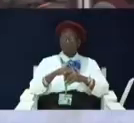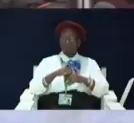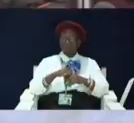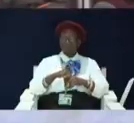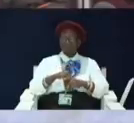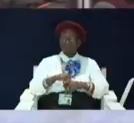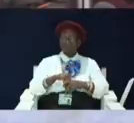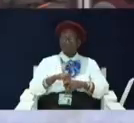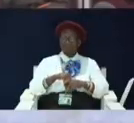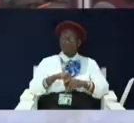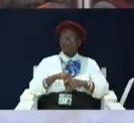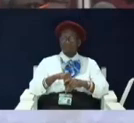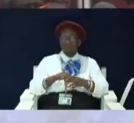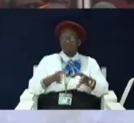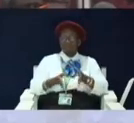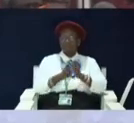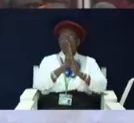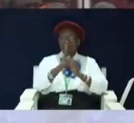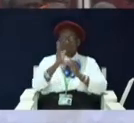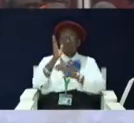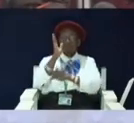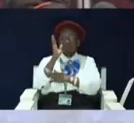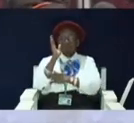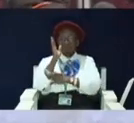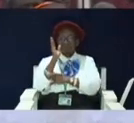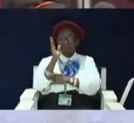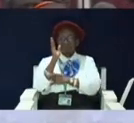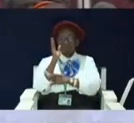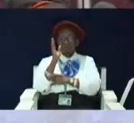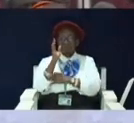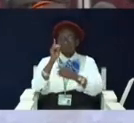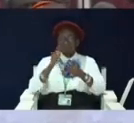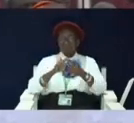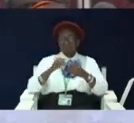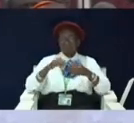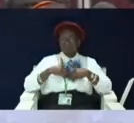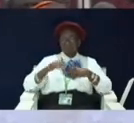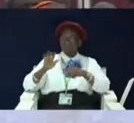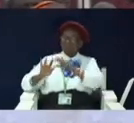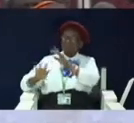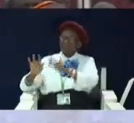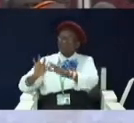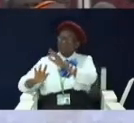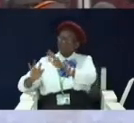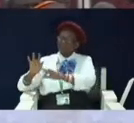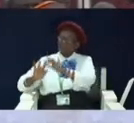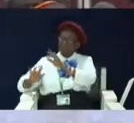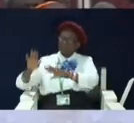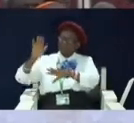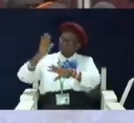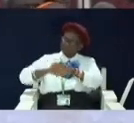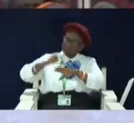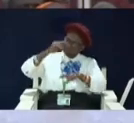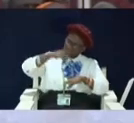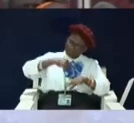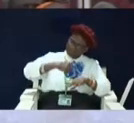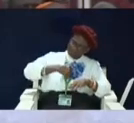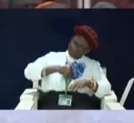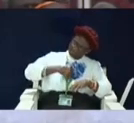Ask God to have mercy on you. So Jesus, please have mercy on me.